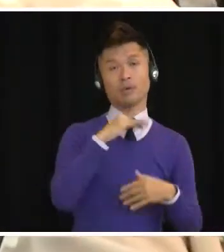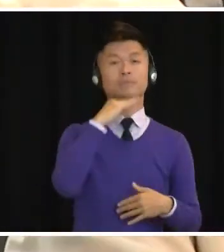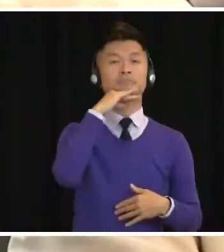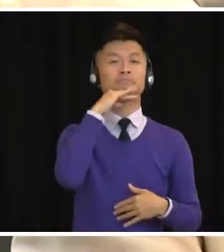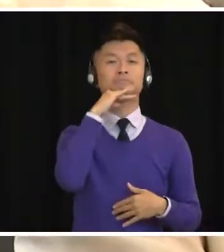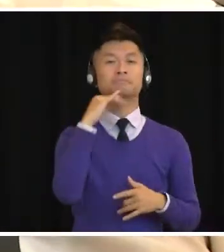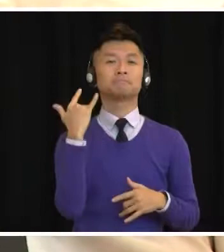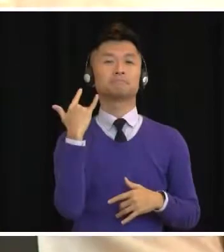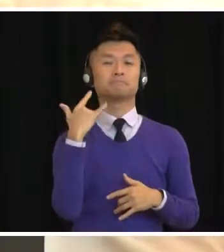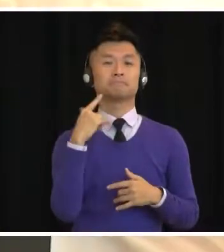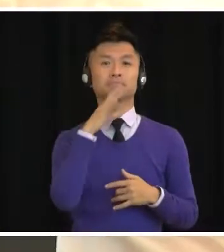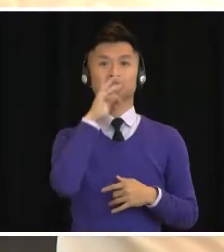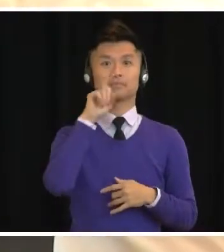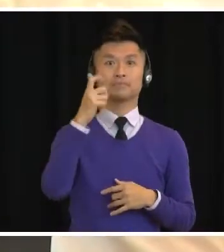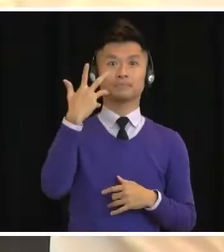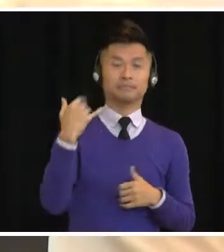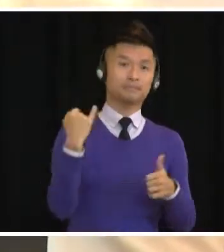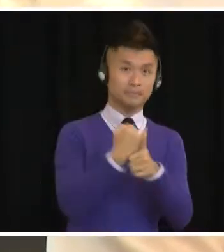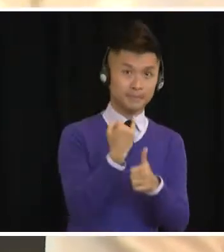thought that